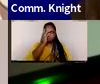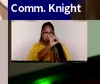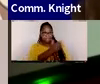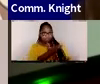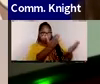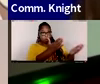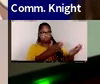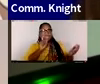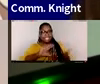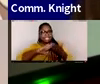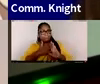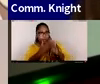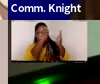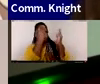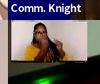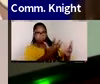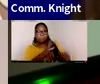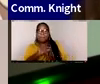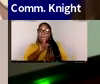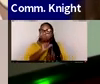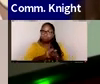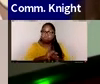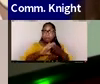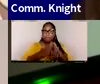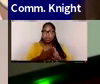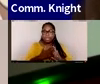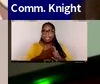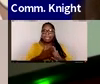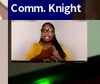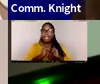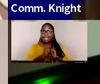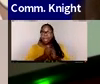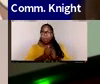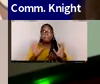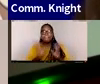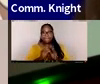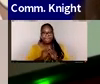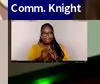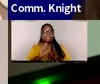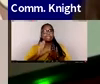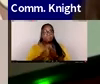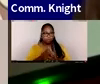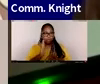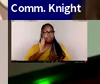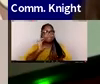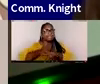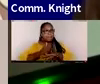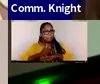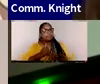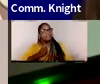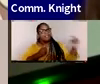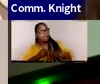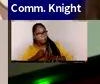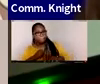community input by the real community at meetings that the community calls in the neighborhood, and let